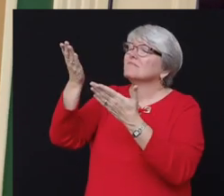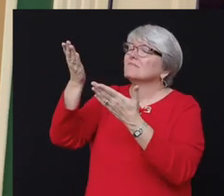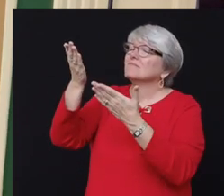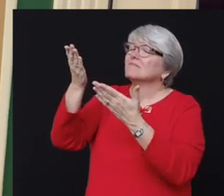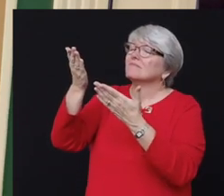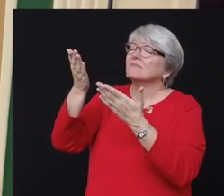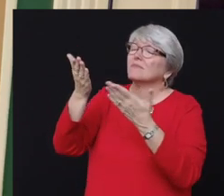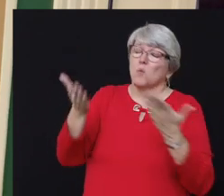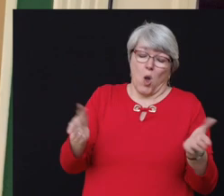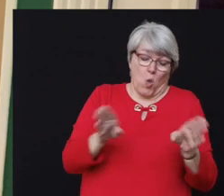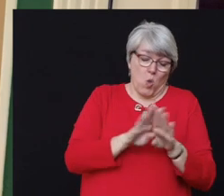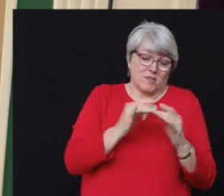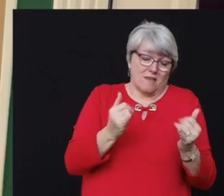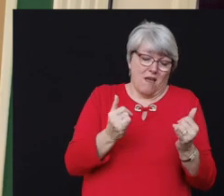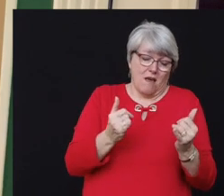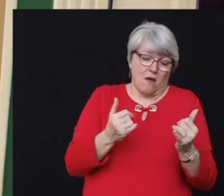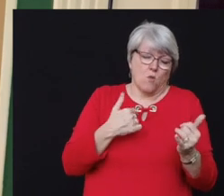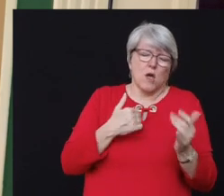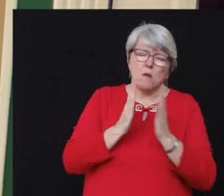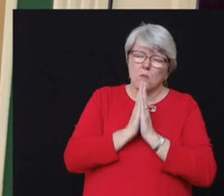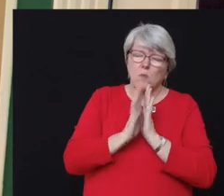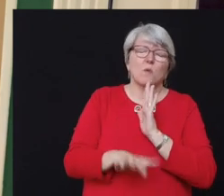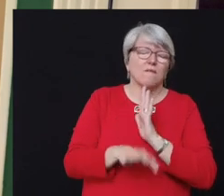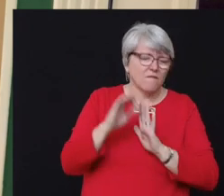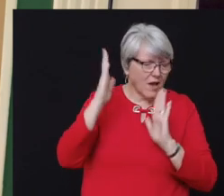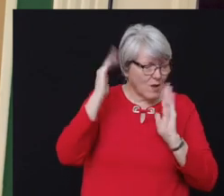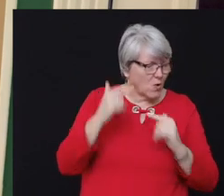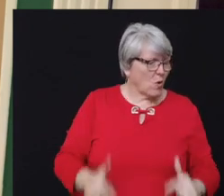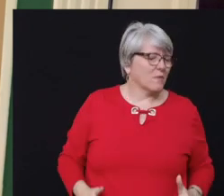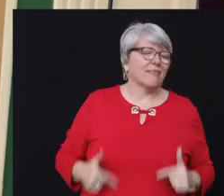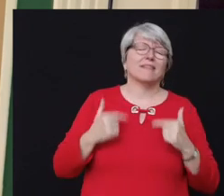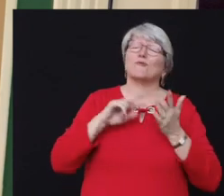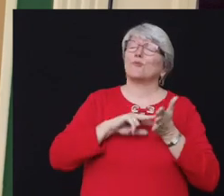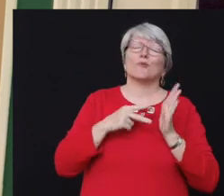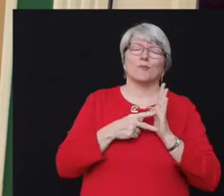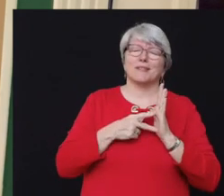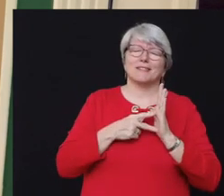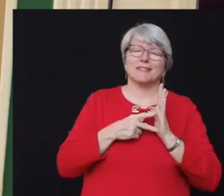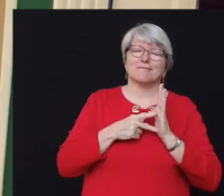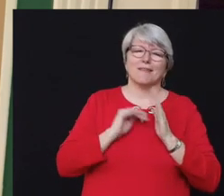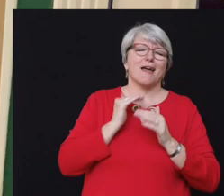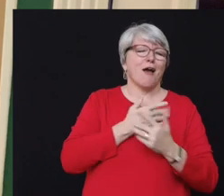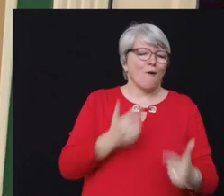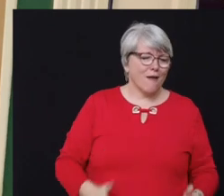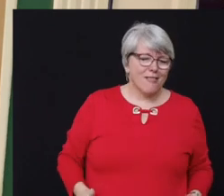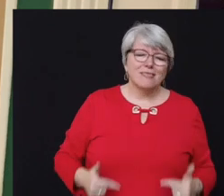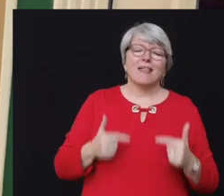In closing again, I pray that we find hope and live with purpose, and that our